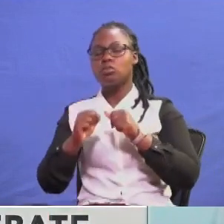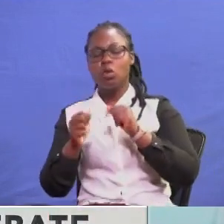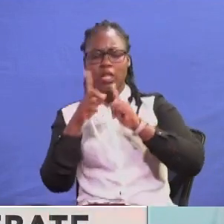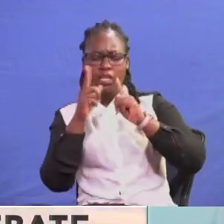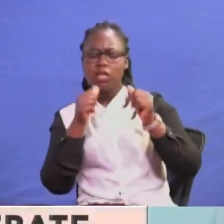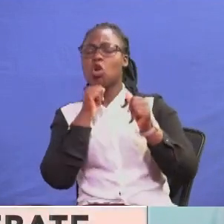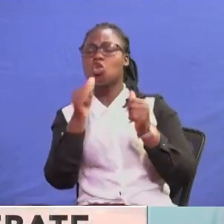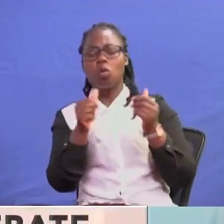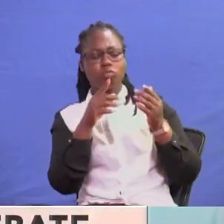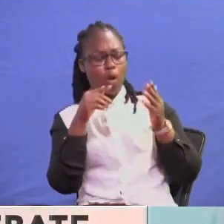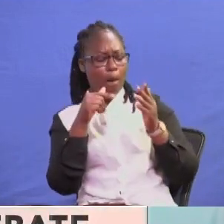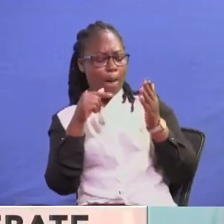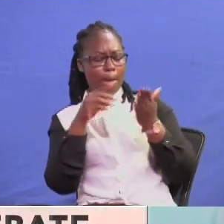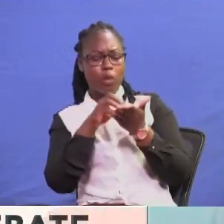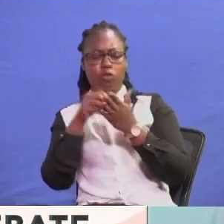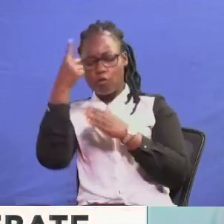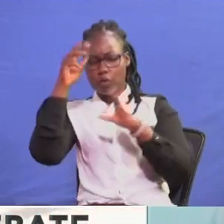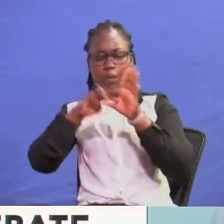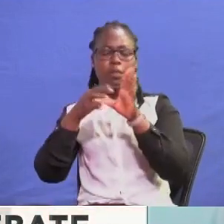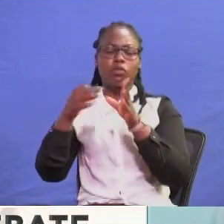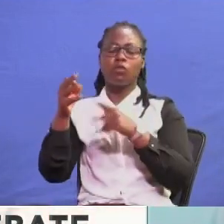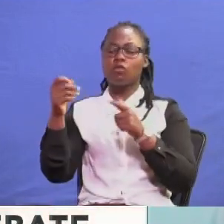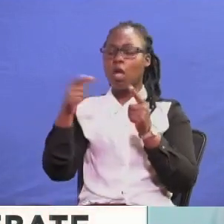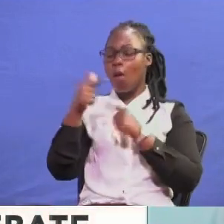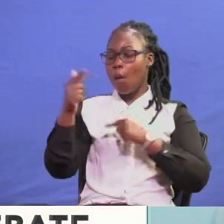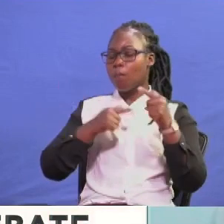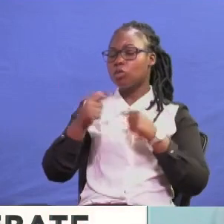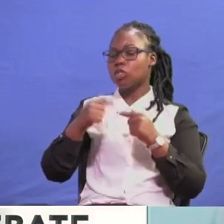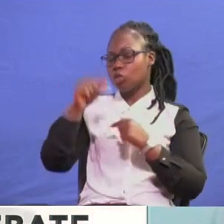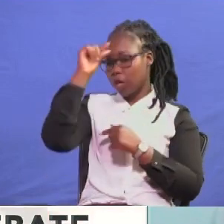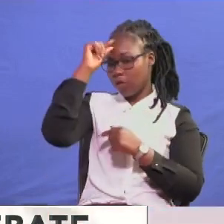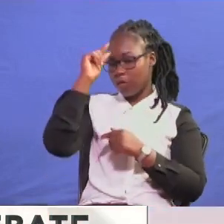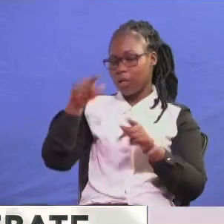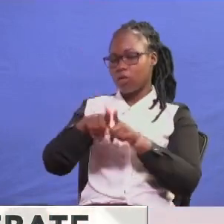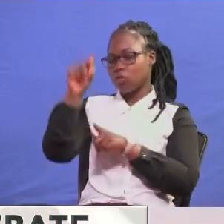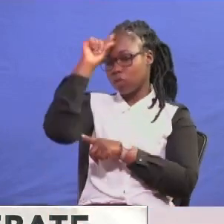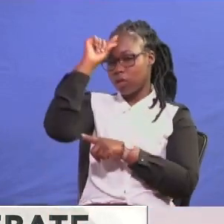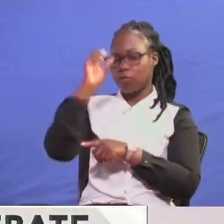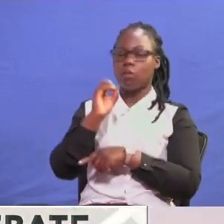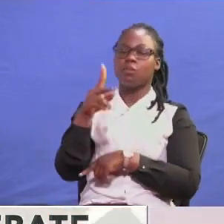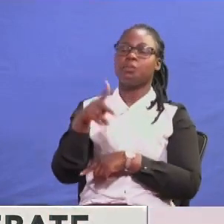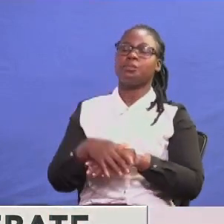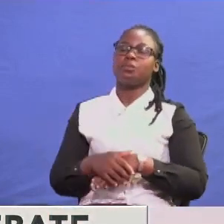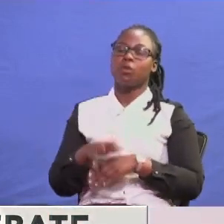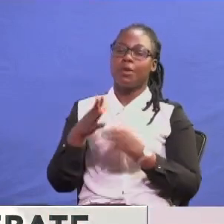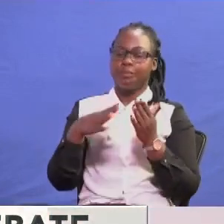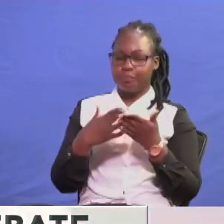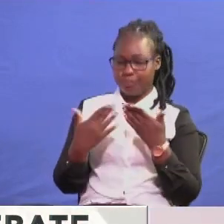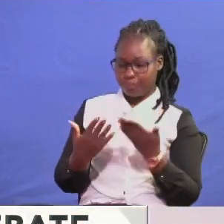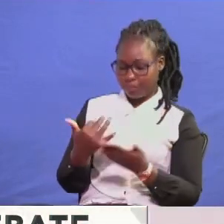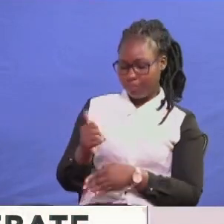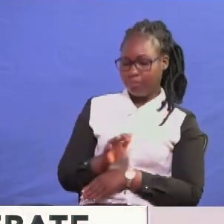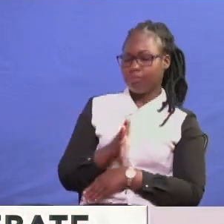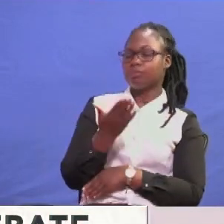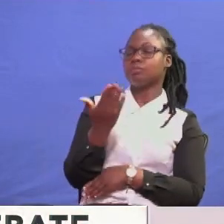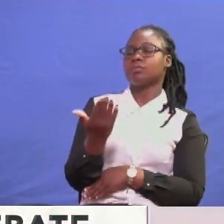positions for the members of the opposition government in the government. All right. Well, Njoroge, when you look at